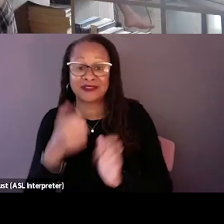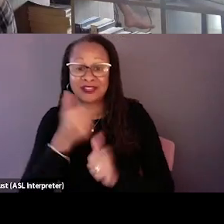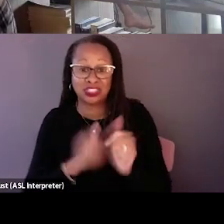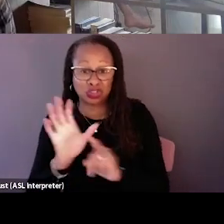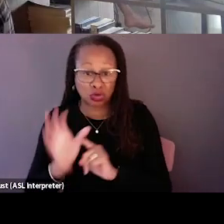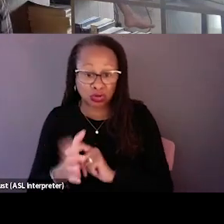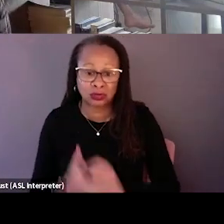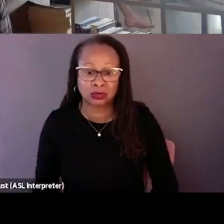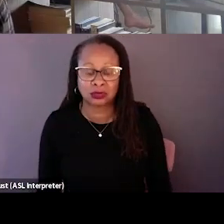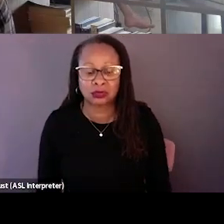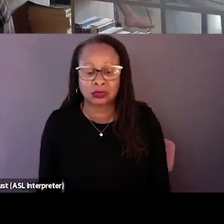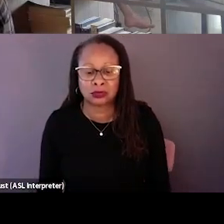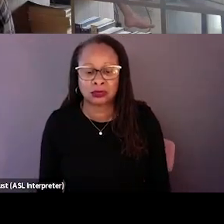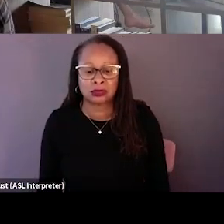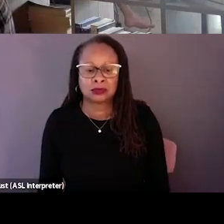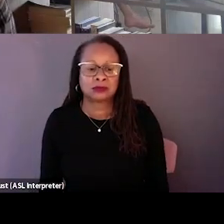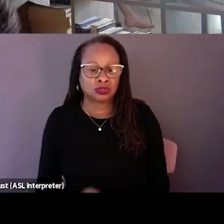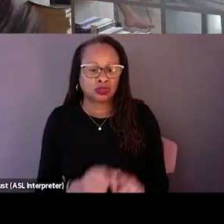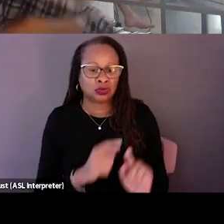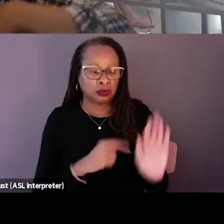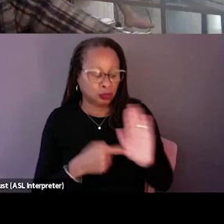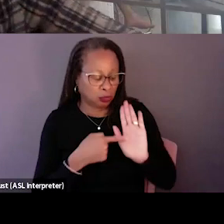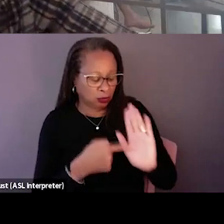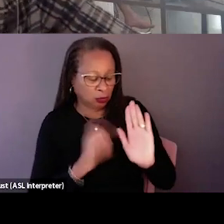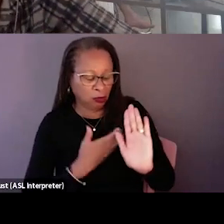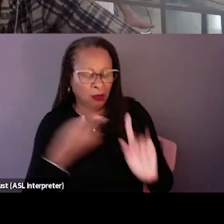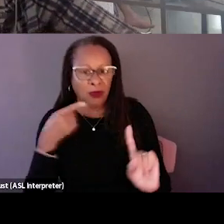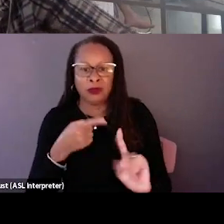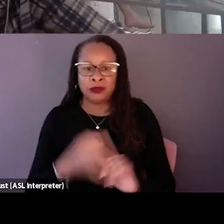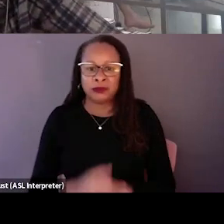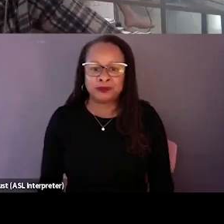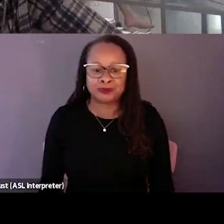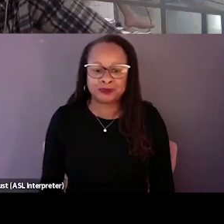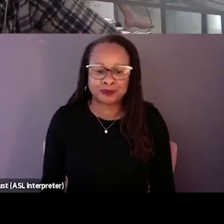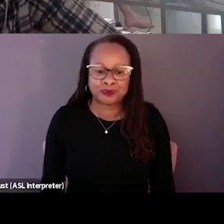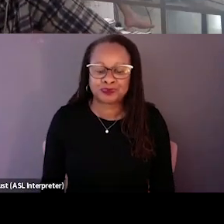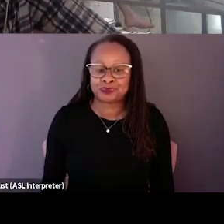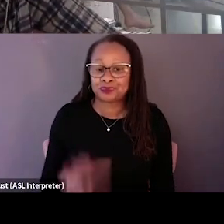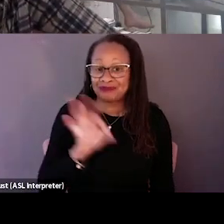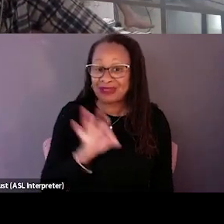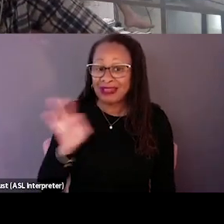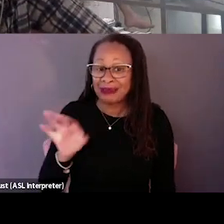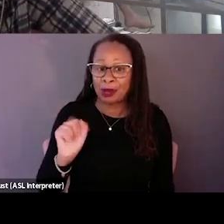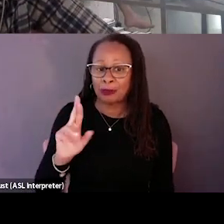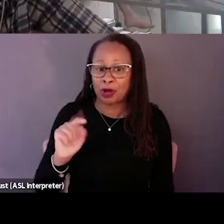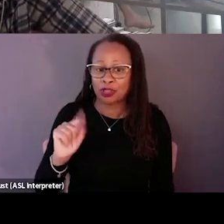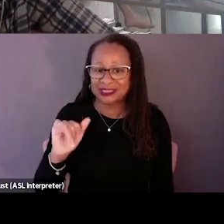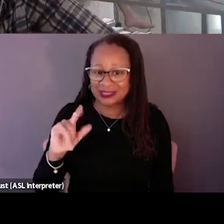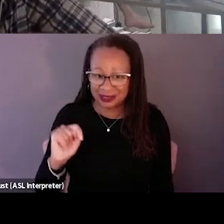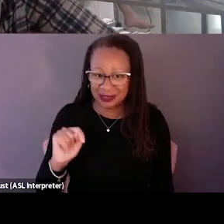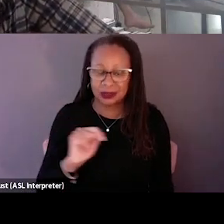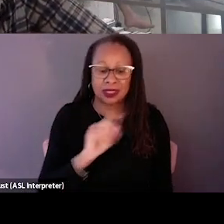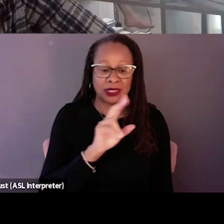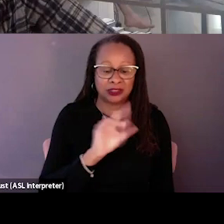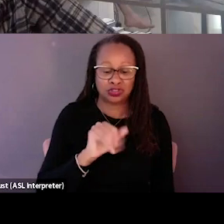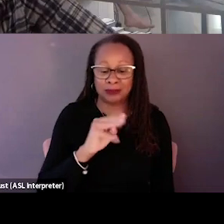cultures to illustrate our points. We use a hip-hop artist. Her name is Jamila Woods out